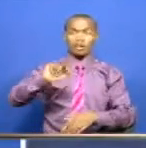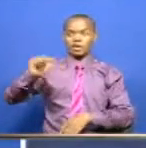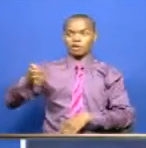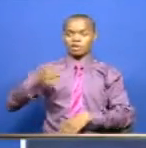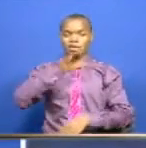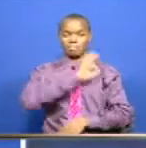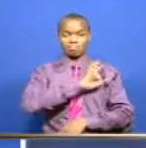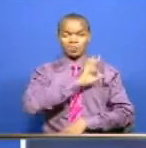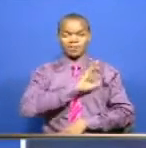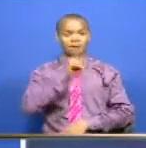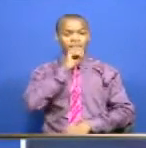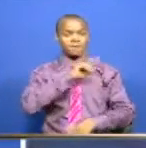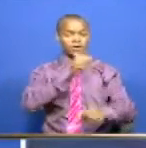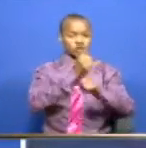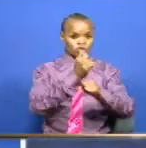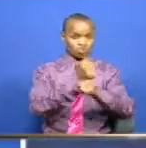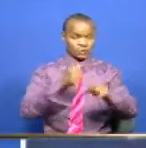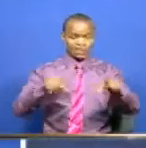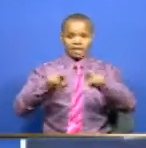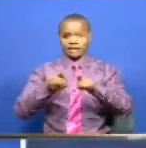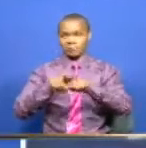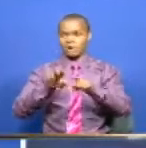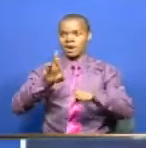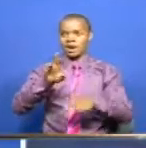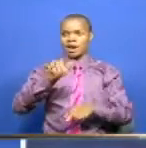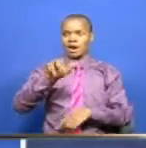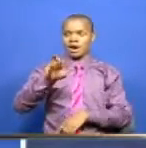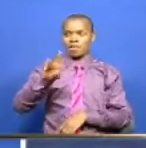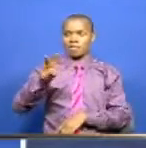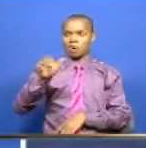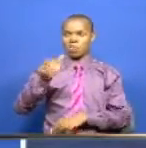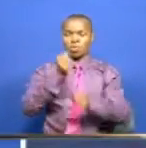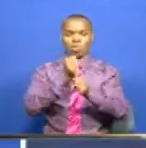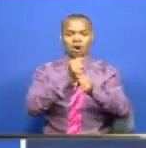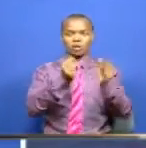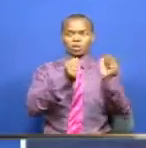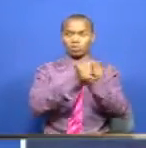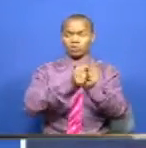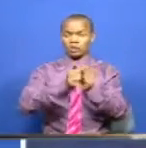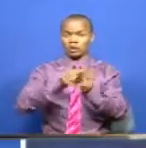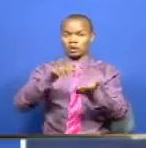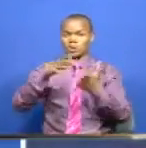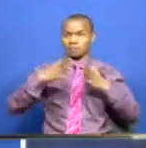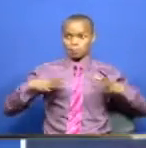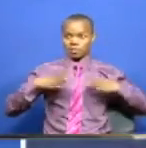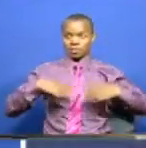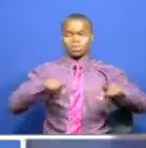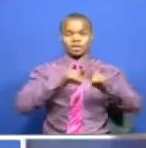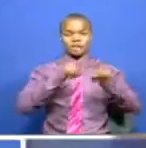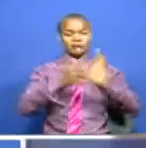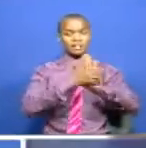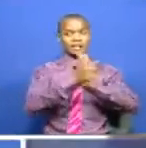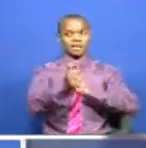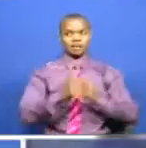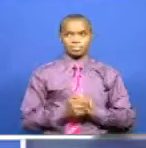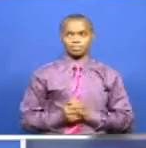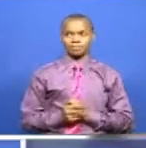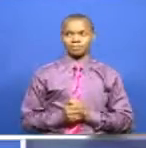benefited through jobs at the Alma. We work very closely with the locals, and not just jobs, also skills transfer.